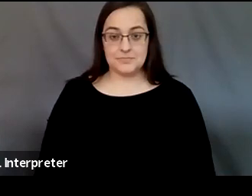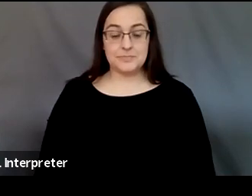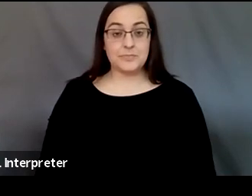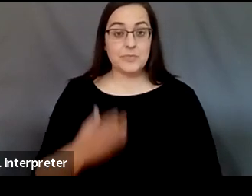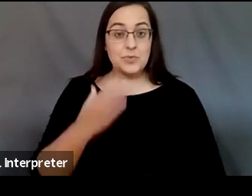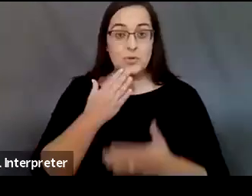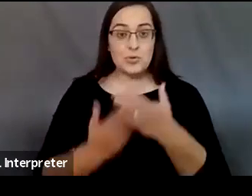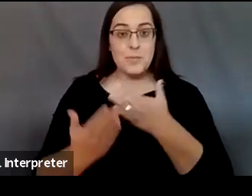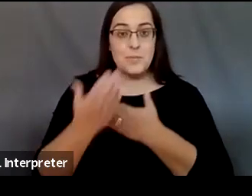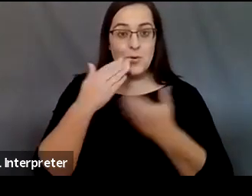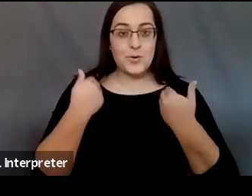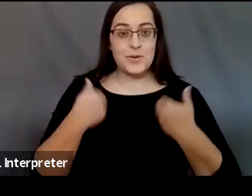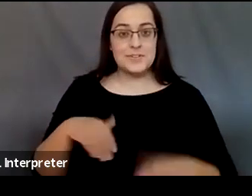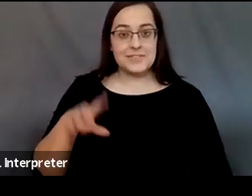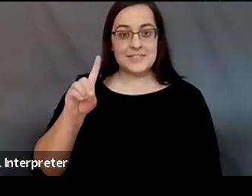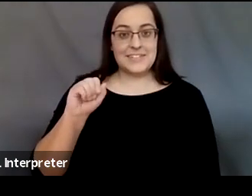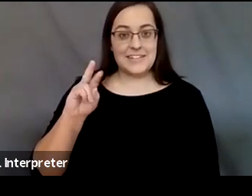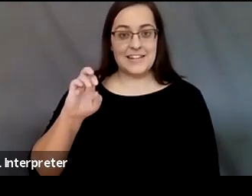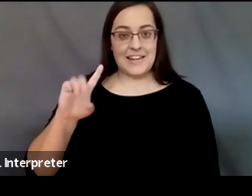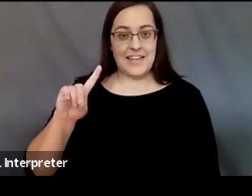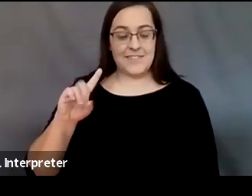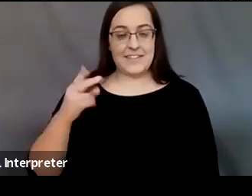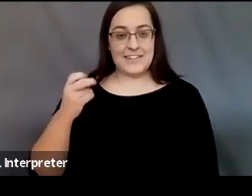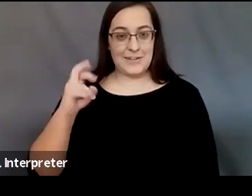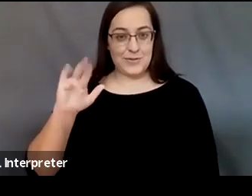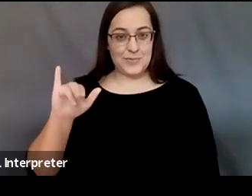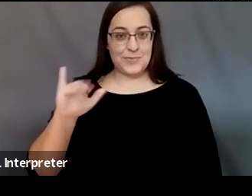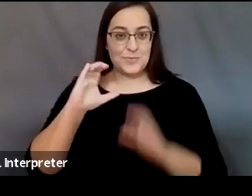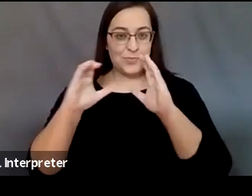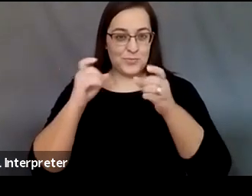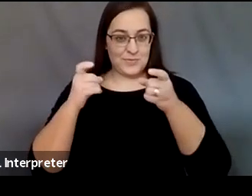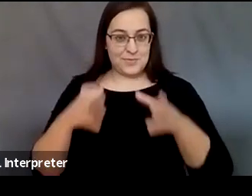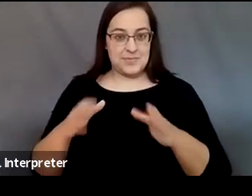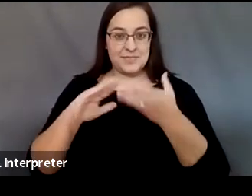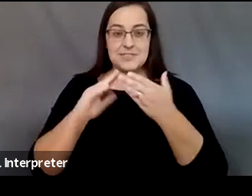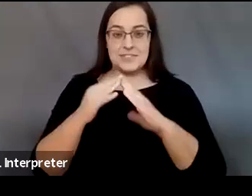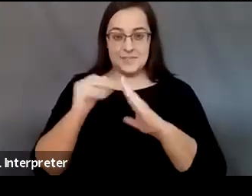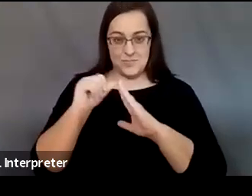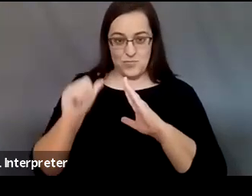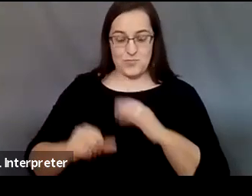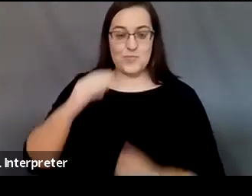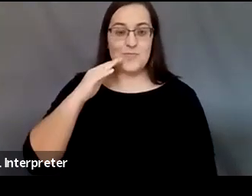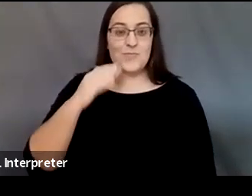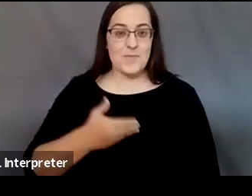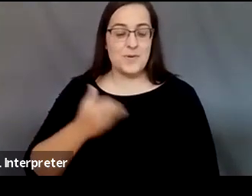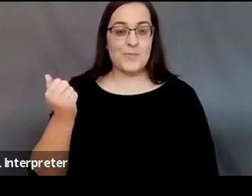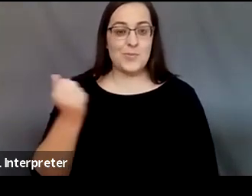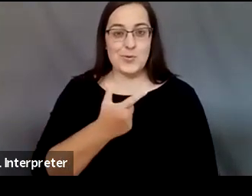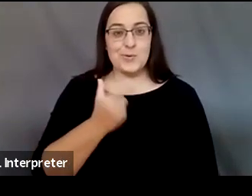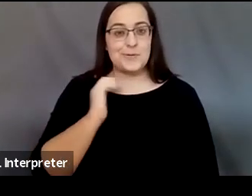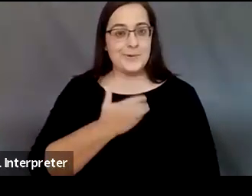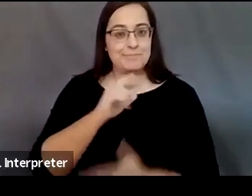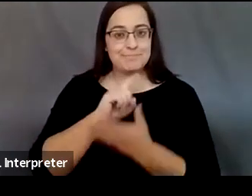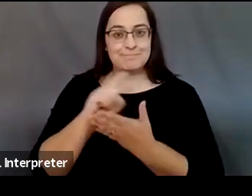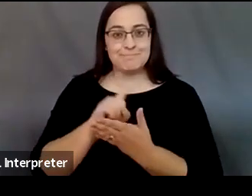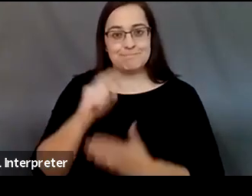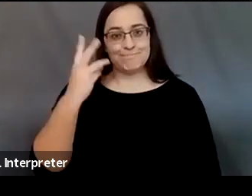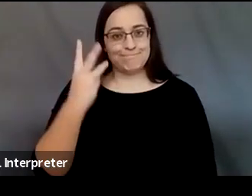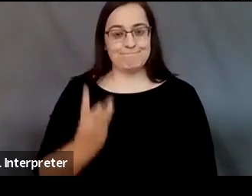Good morning. This is David Henry. I'm the Communications Manager for the City of Amarillo. I want to welcome everyone to our usual